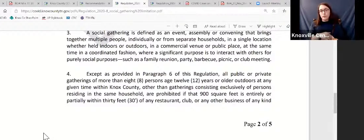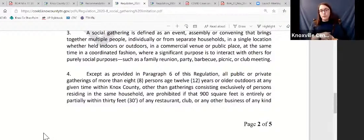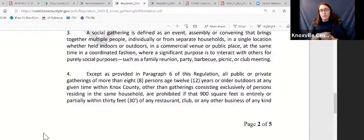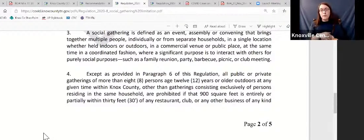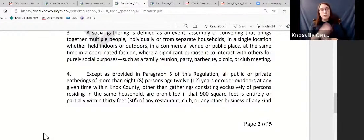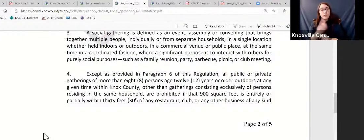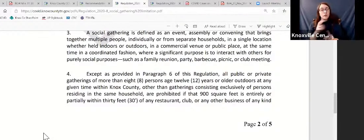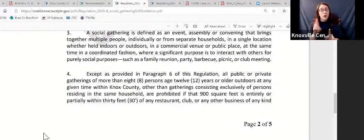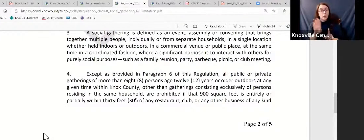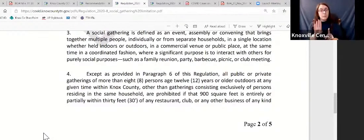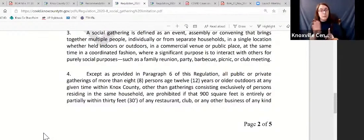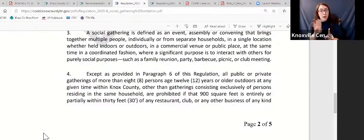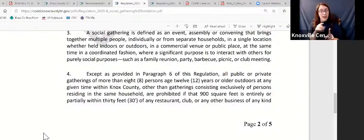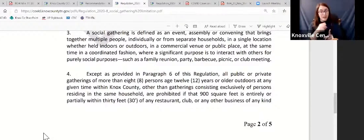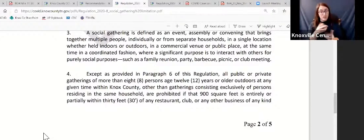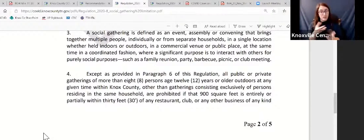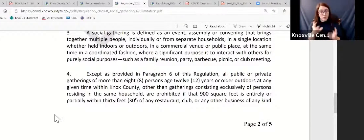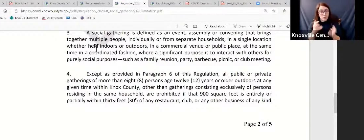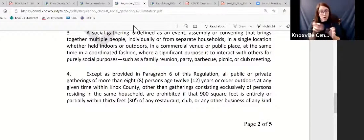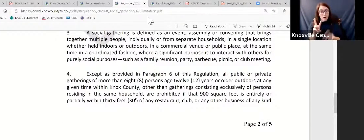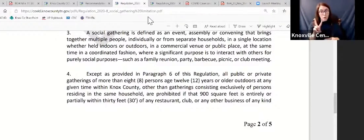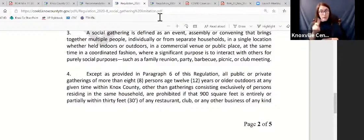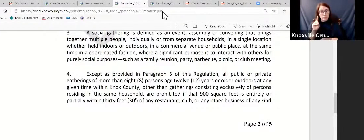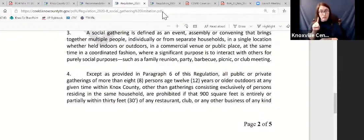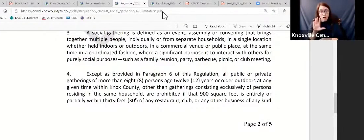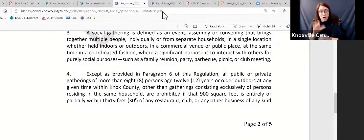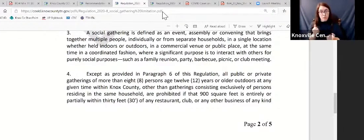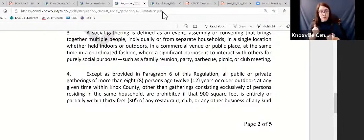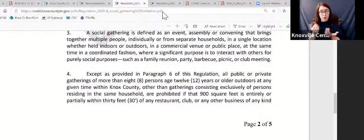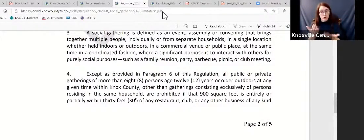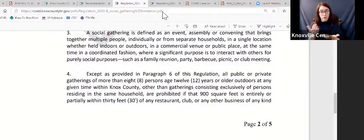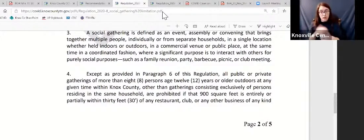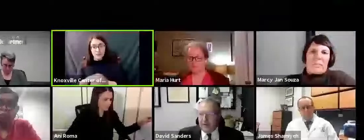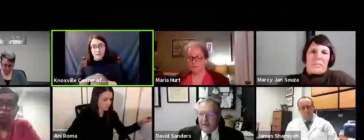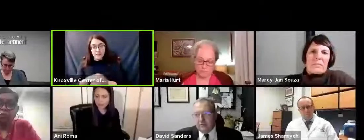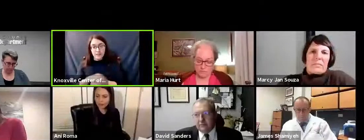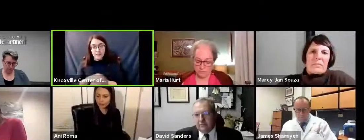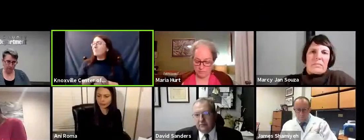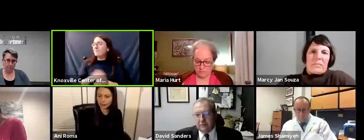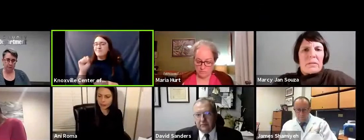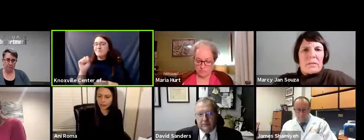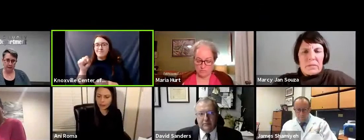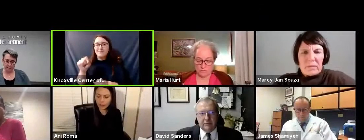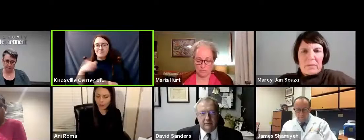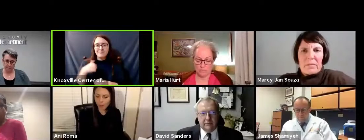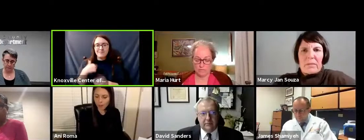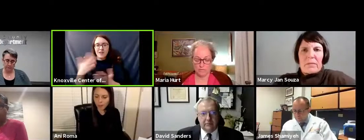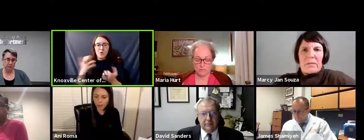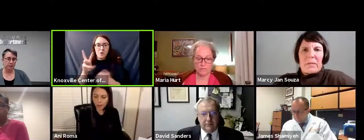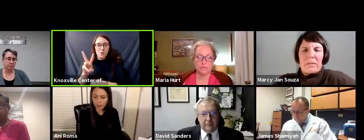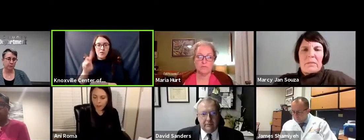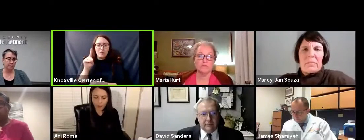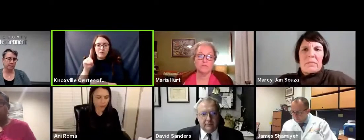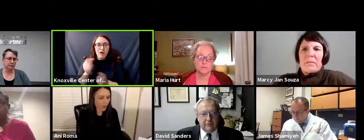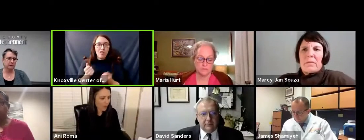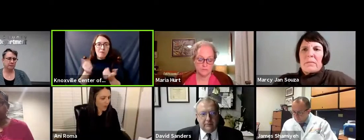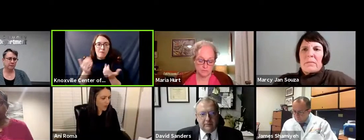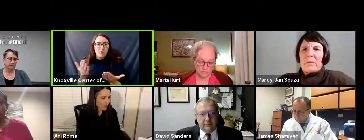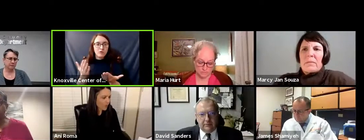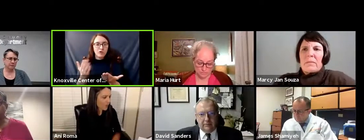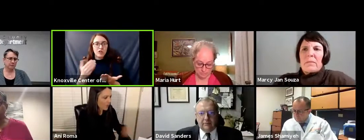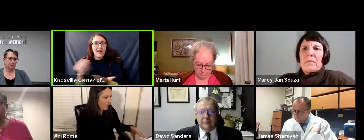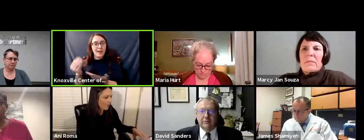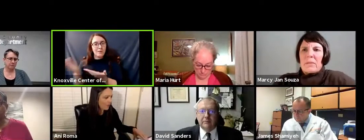Dr. Buchanan, did you want to withdraw the motion? Yeah, I do. I would like to withdraw it and bring it back for consideration on